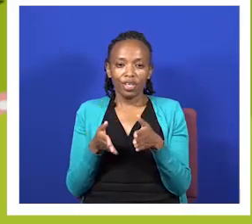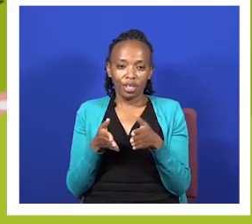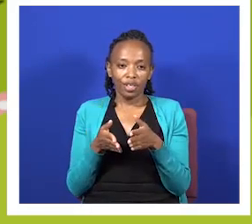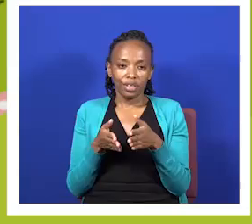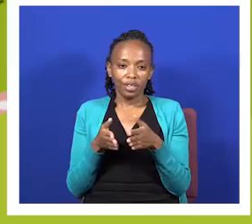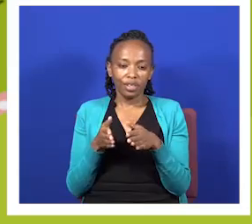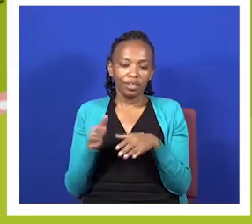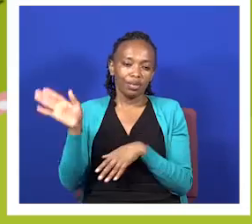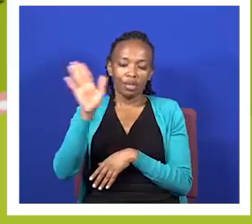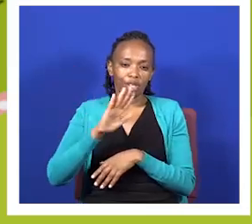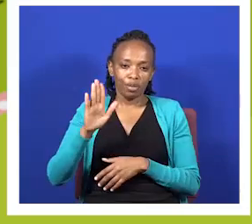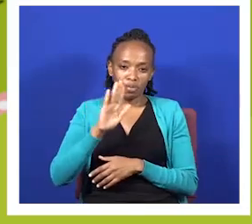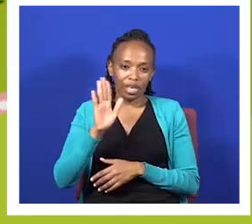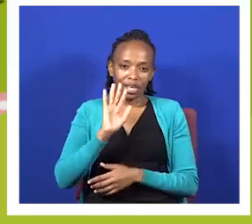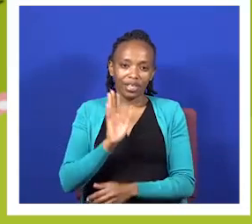now, it is